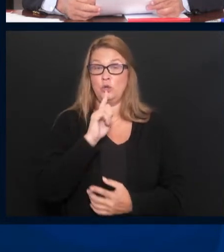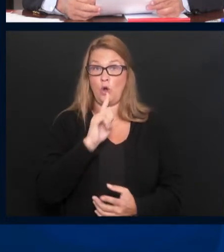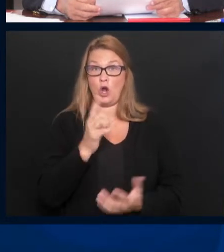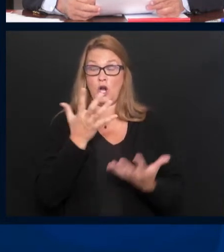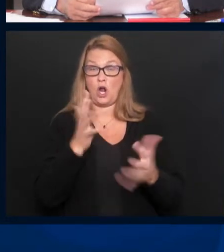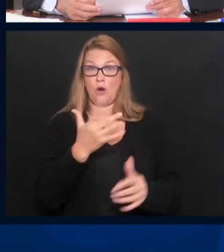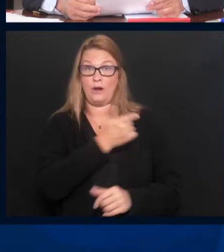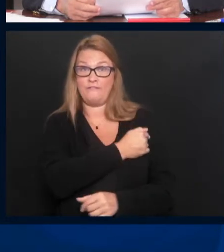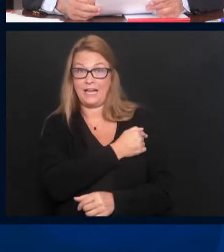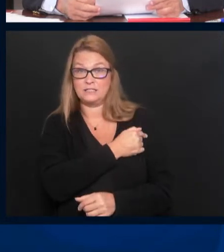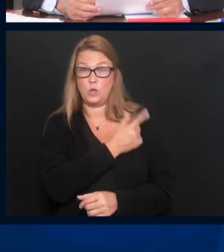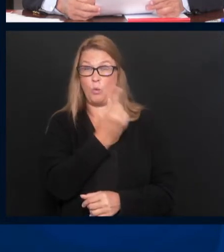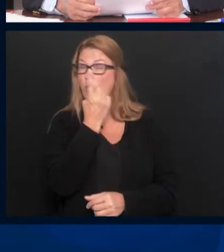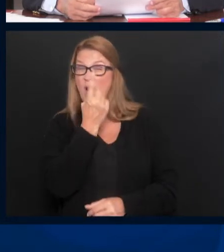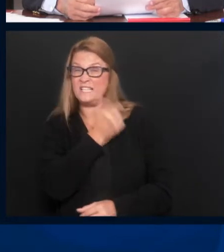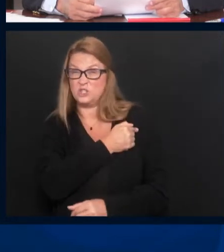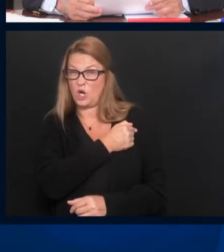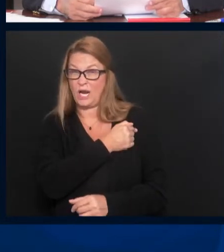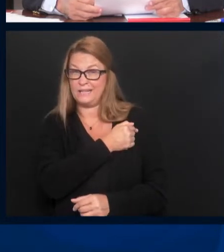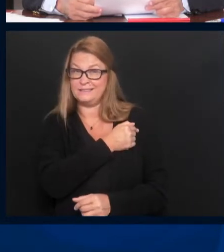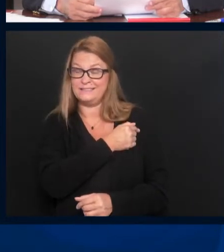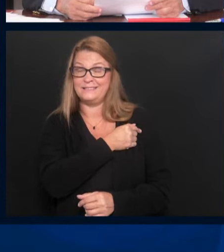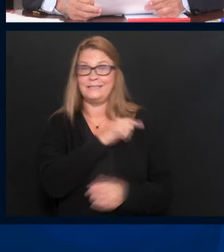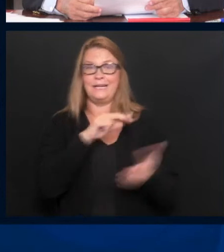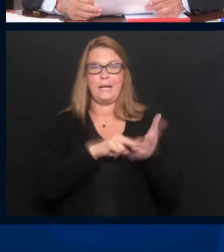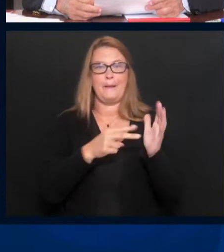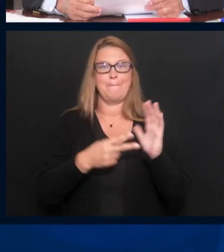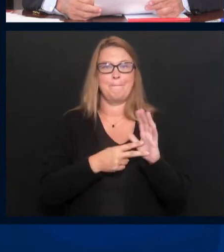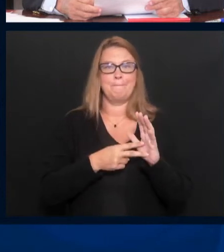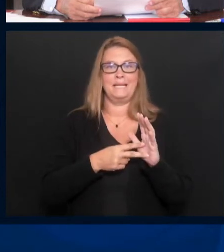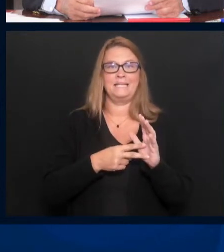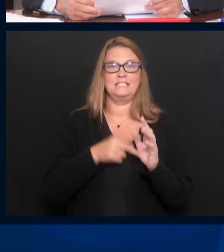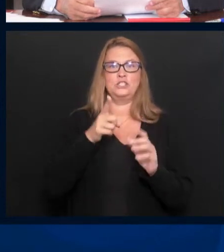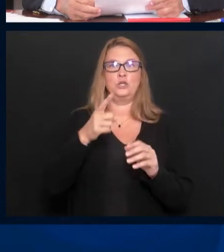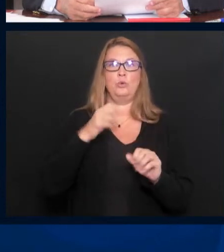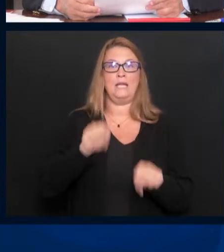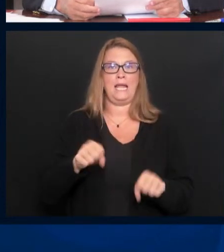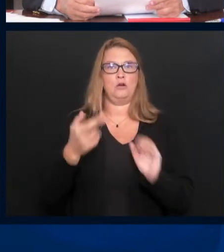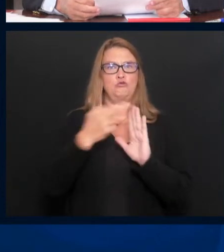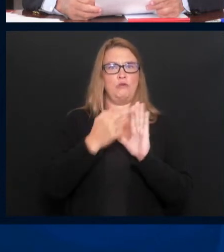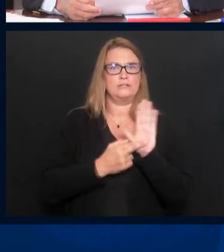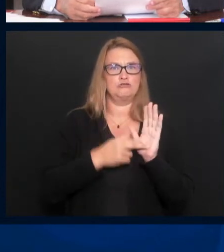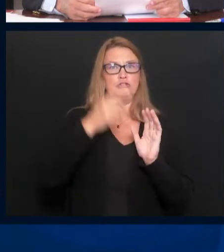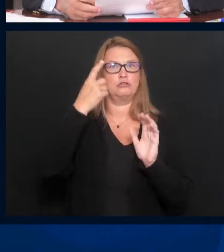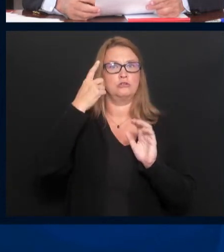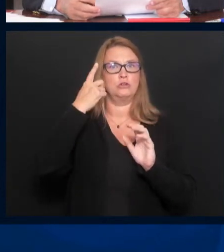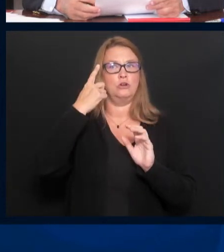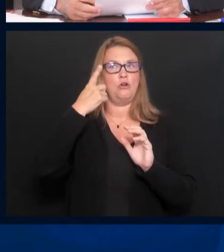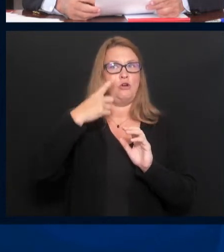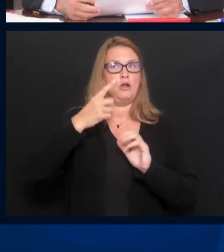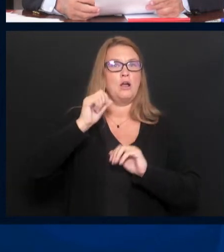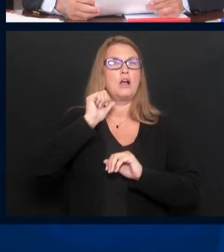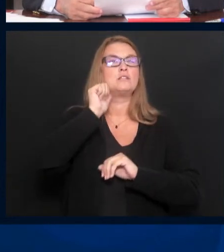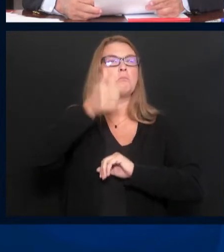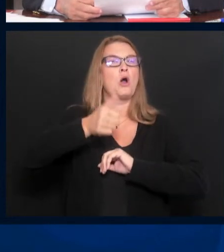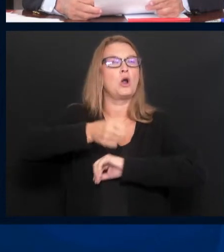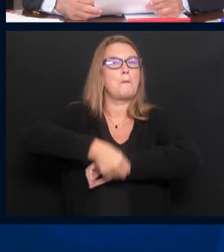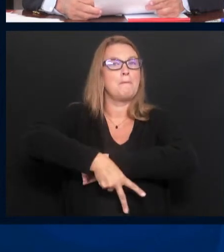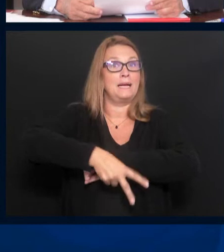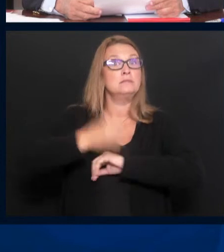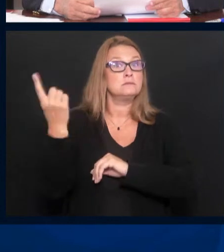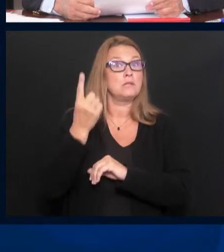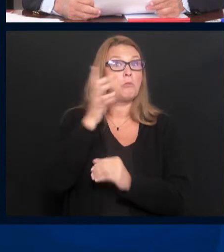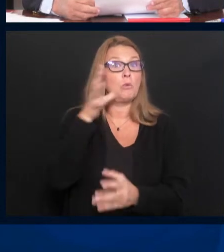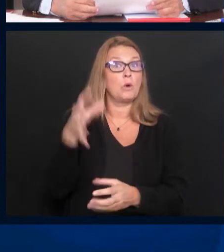if you've had 1 shot, you've got tomorrow till midnight to register for that Corvette. Somebody's going to win